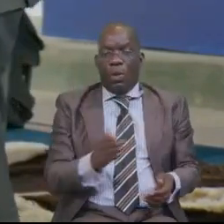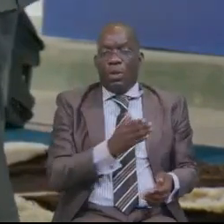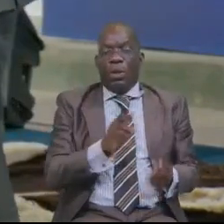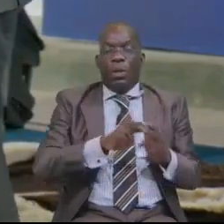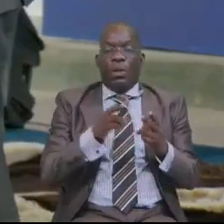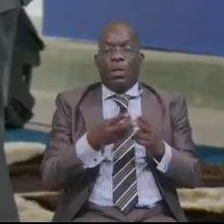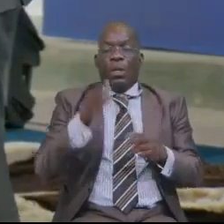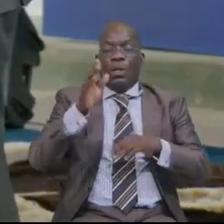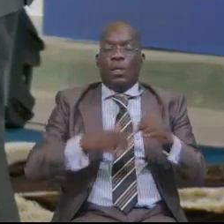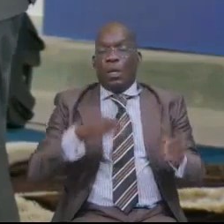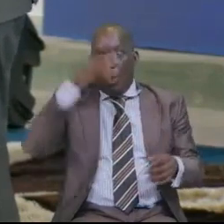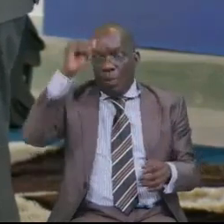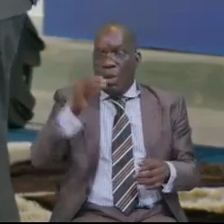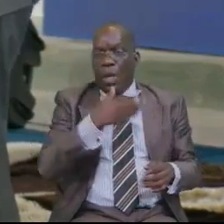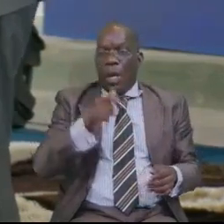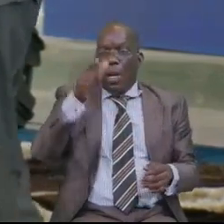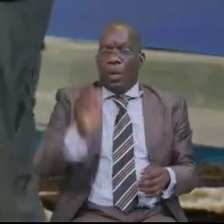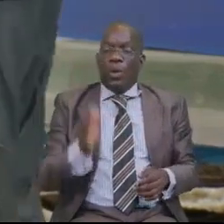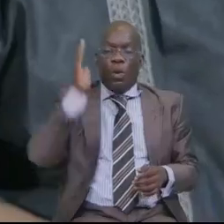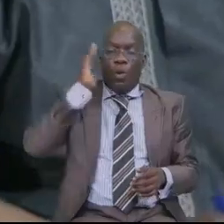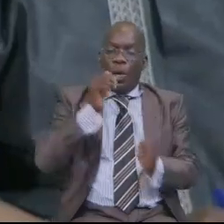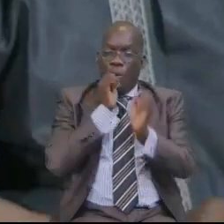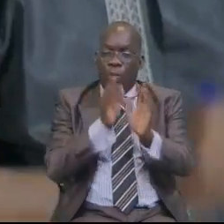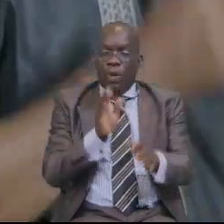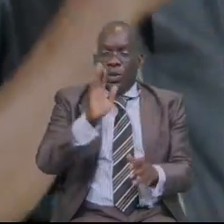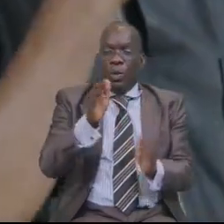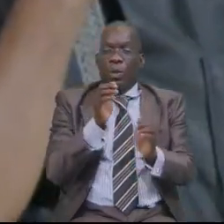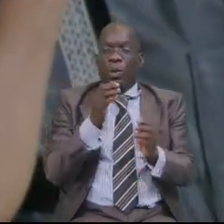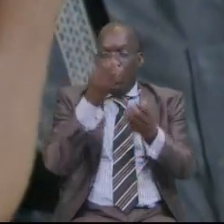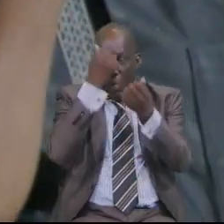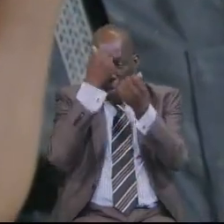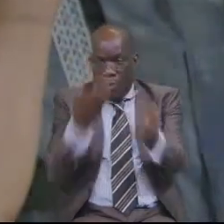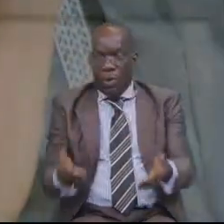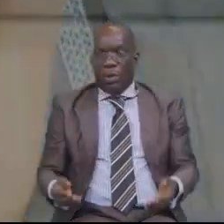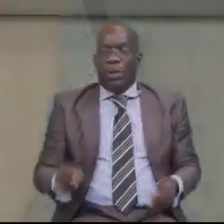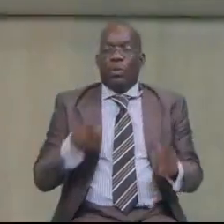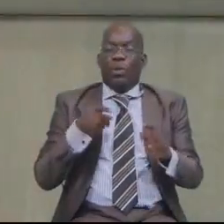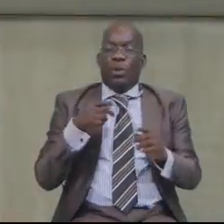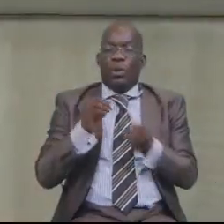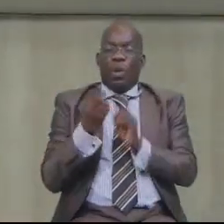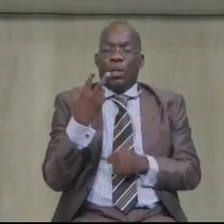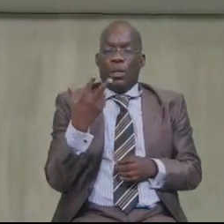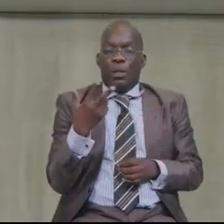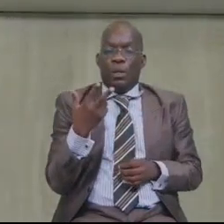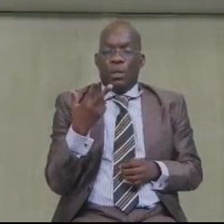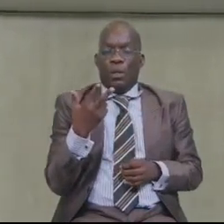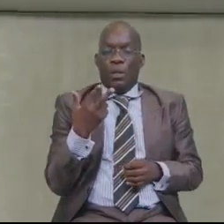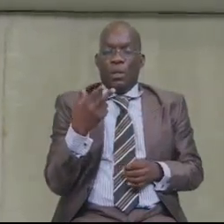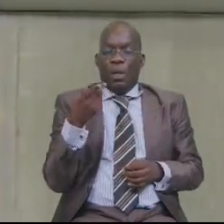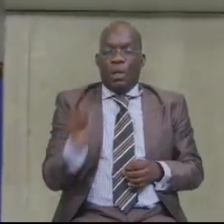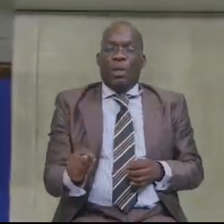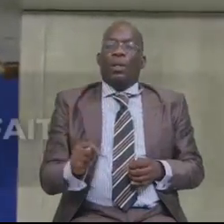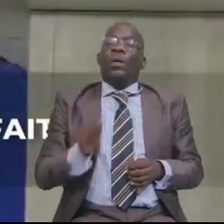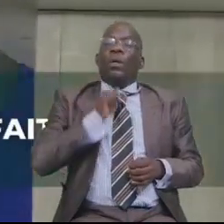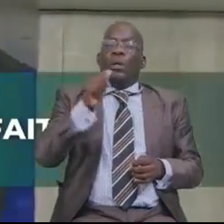God will bless your obedience. We're coming to number three here. Number three is the